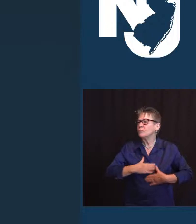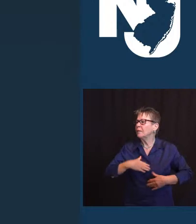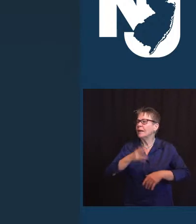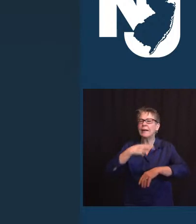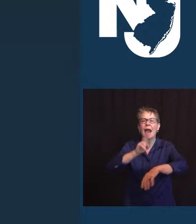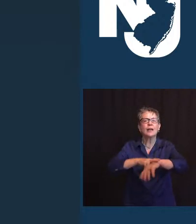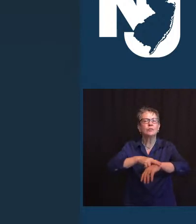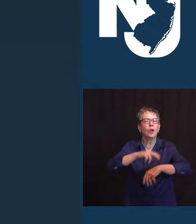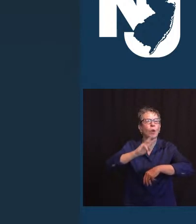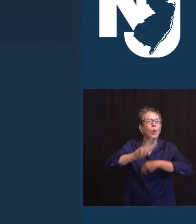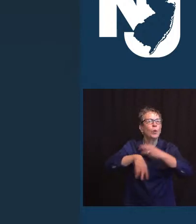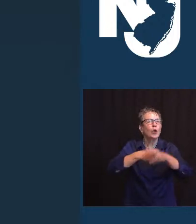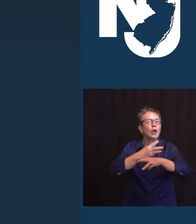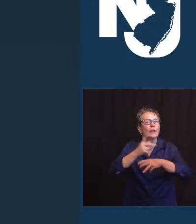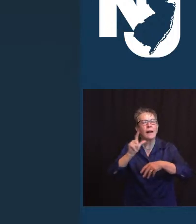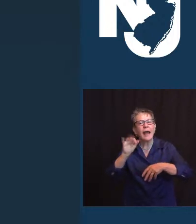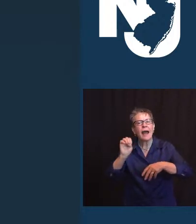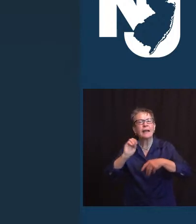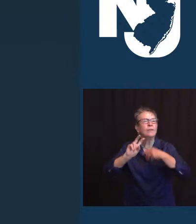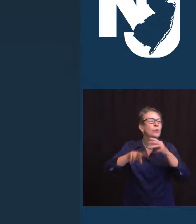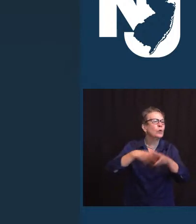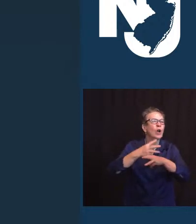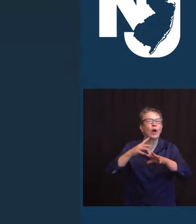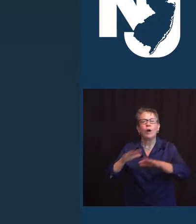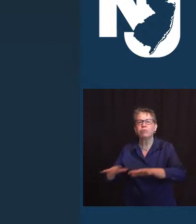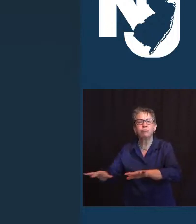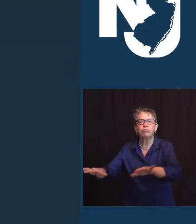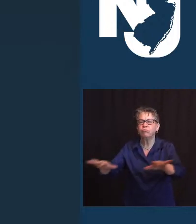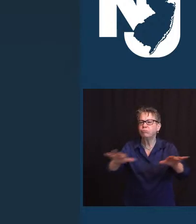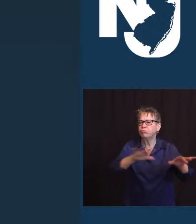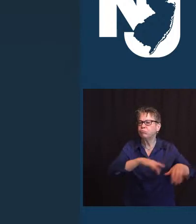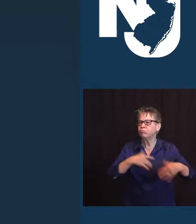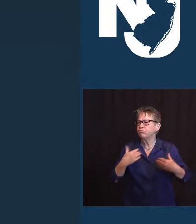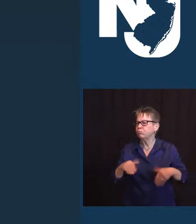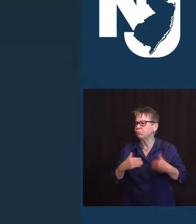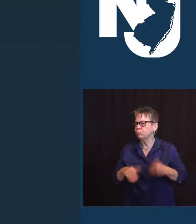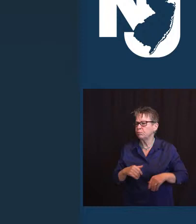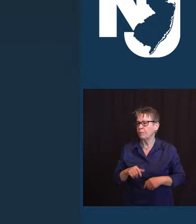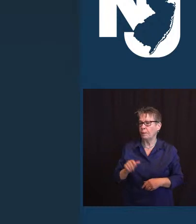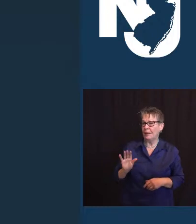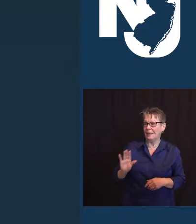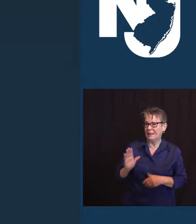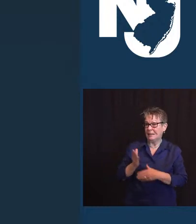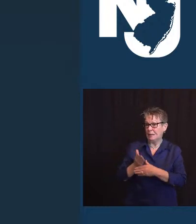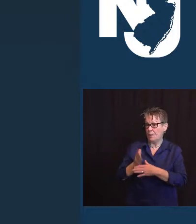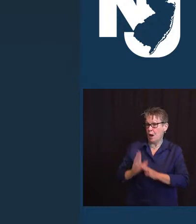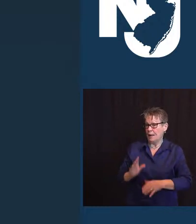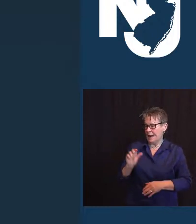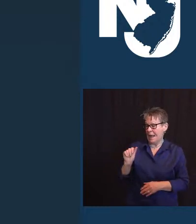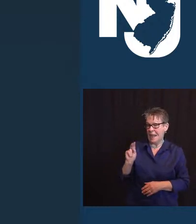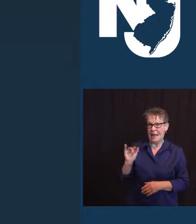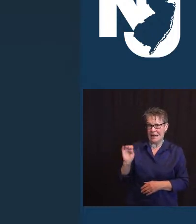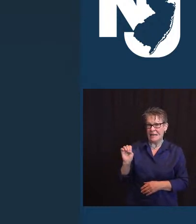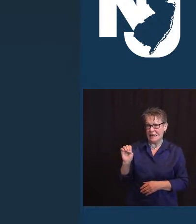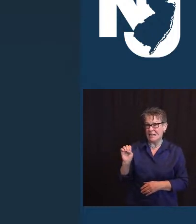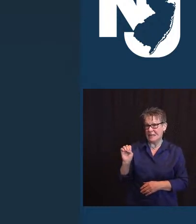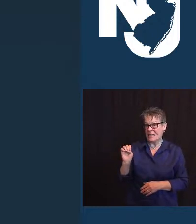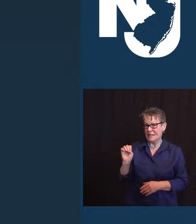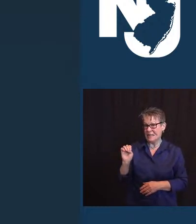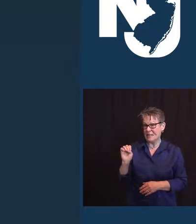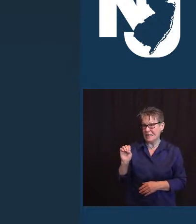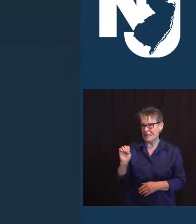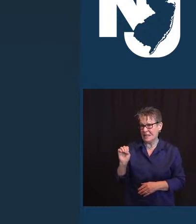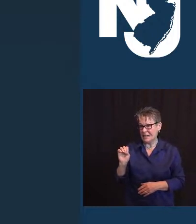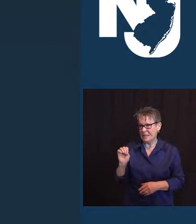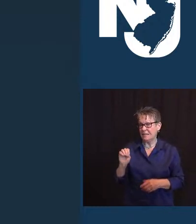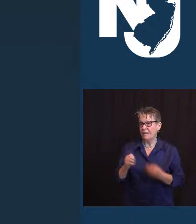He leaves his longtime companion, Annie Delgado, and his children, Chelsea, Bertha, Pedro, Christine, and Brittany.